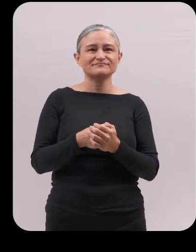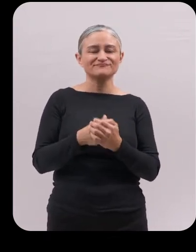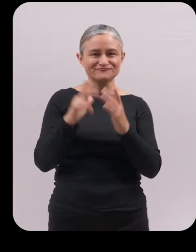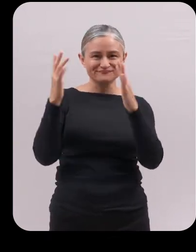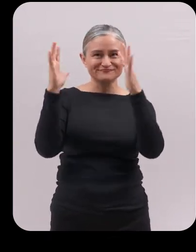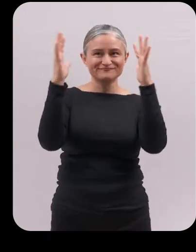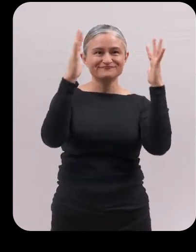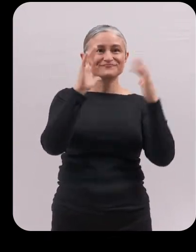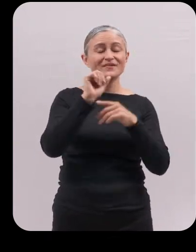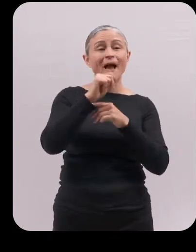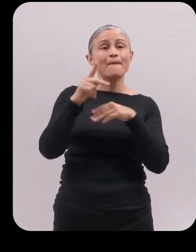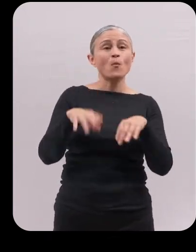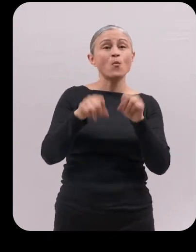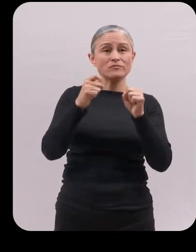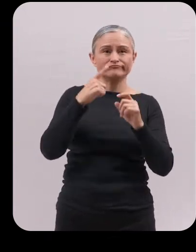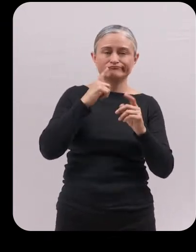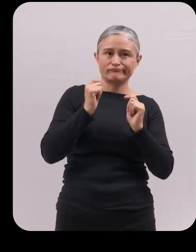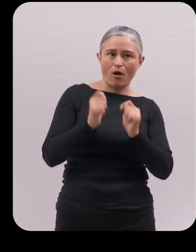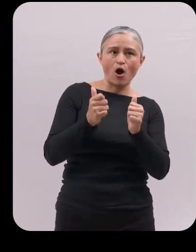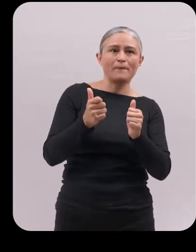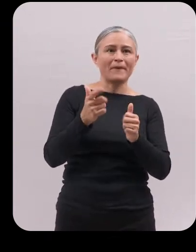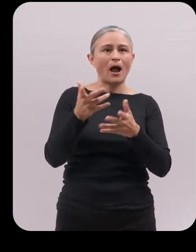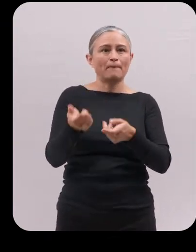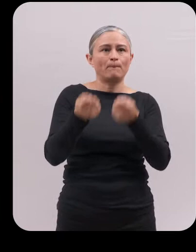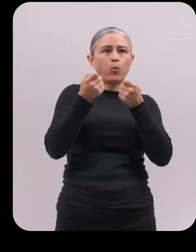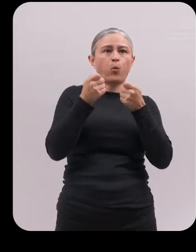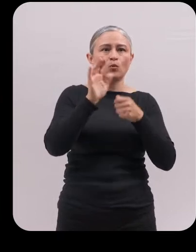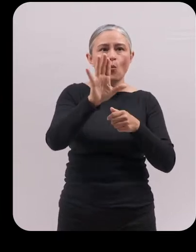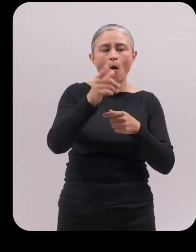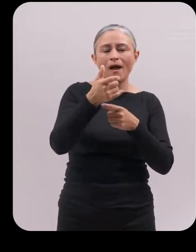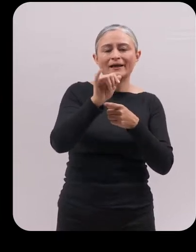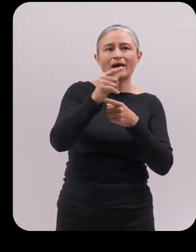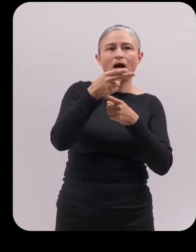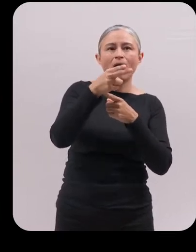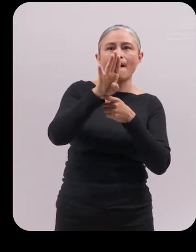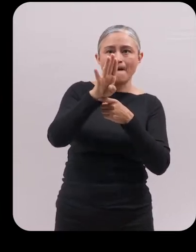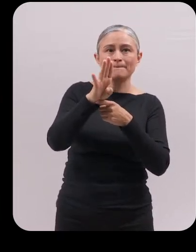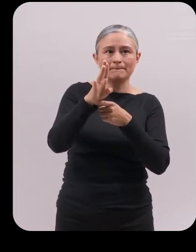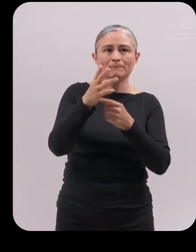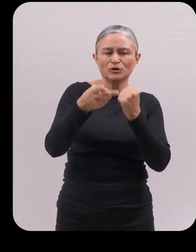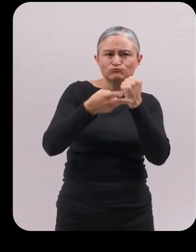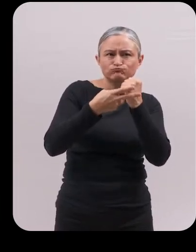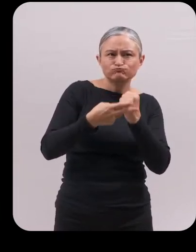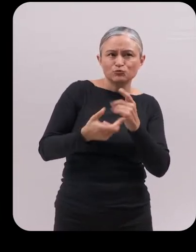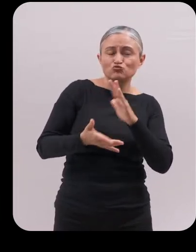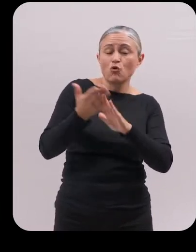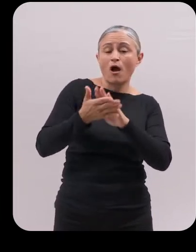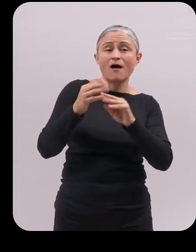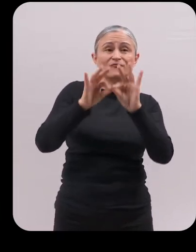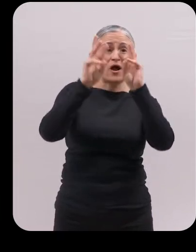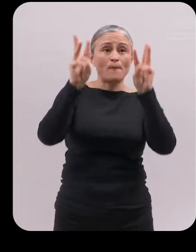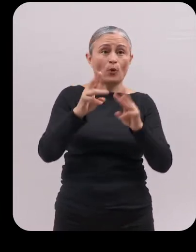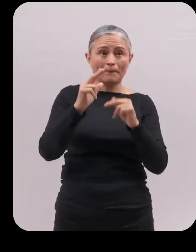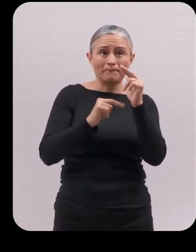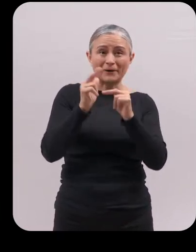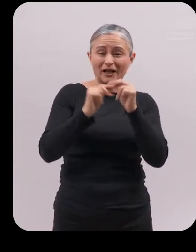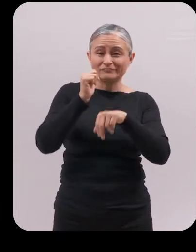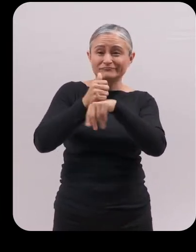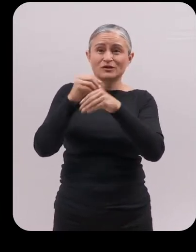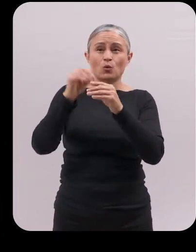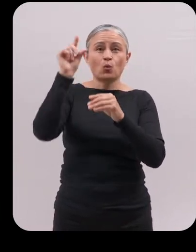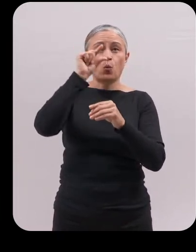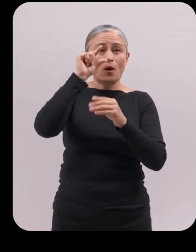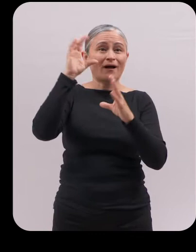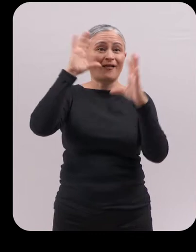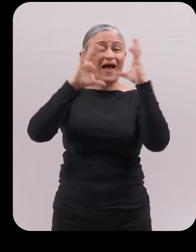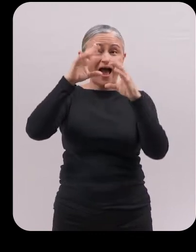App Hosting automatically pulls the source code from your GitHub repository, runs the framework build, and orchestrates the Google Cloud infrastructure